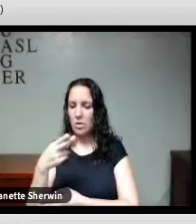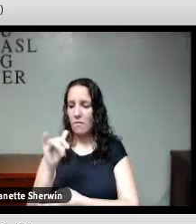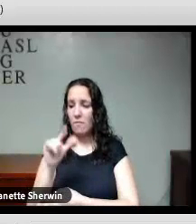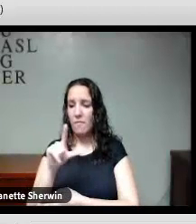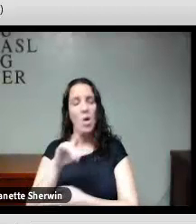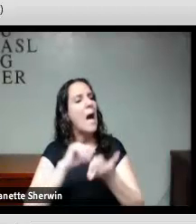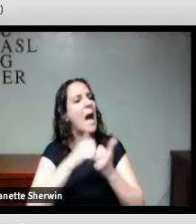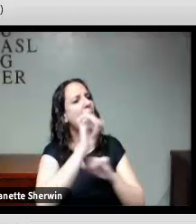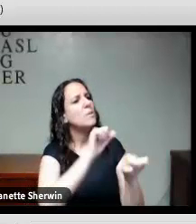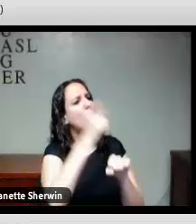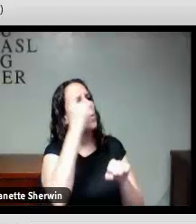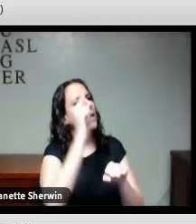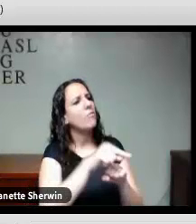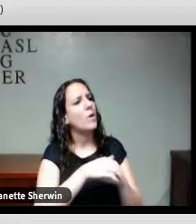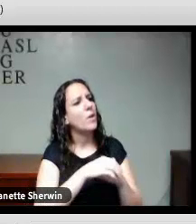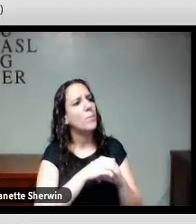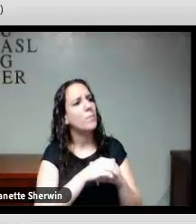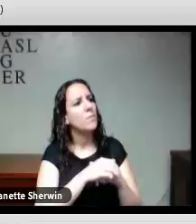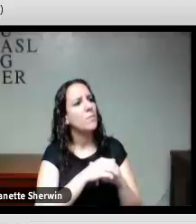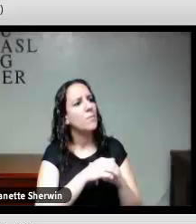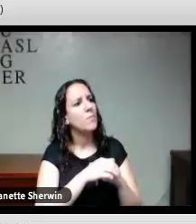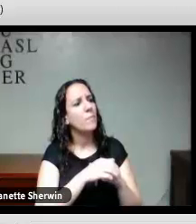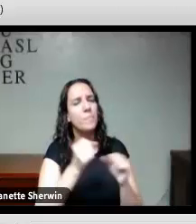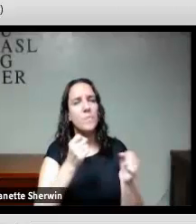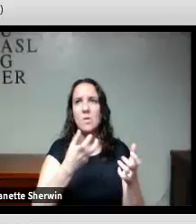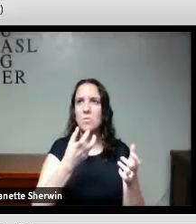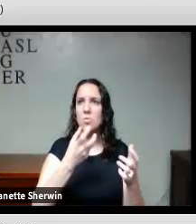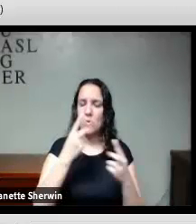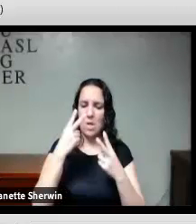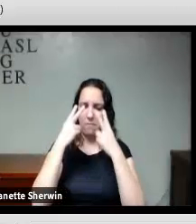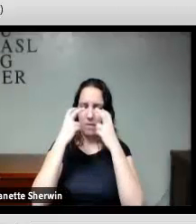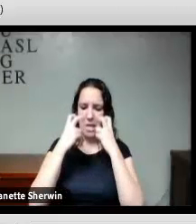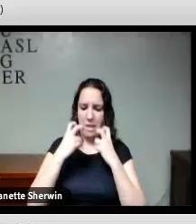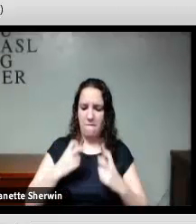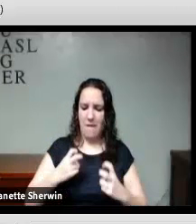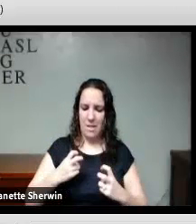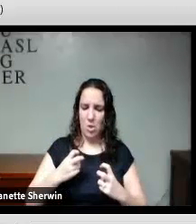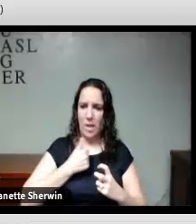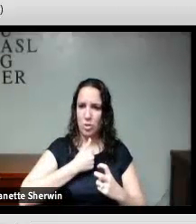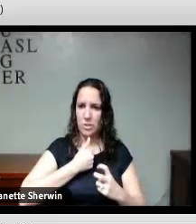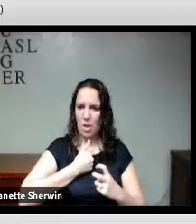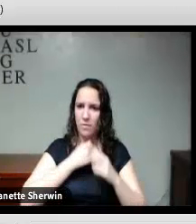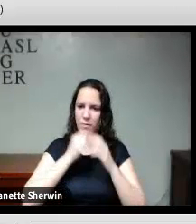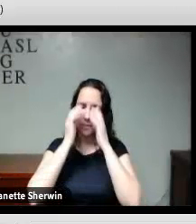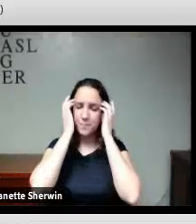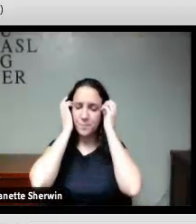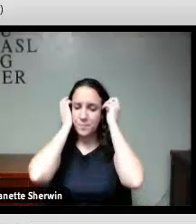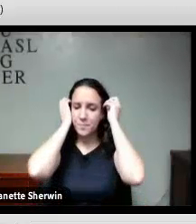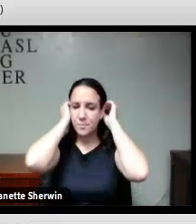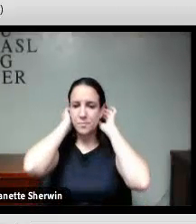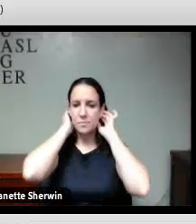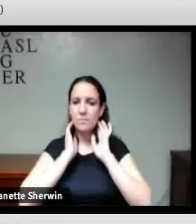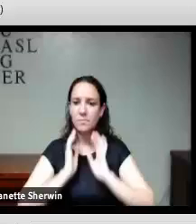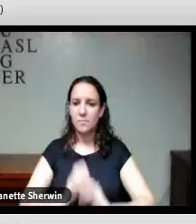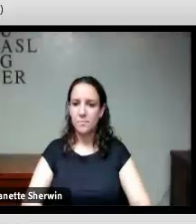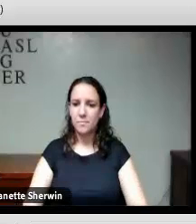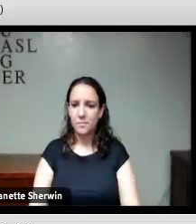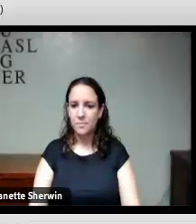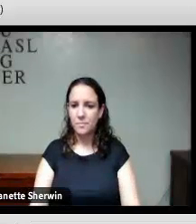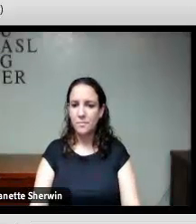this negative patron to get under your skin, and make you upset and frustrated, and they leave and go on their merry